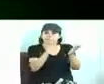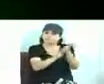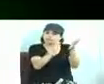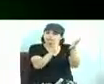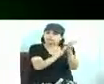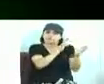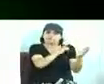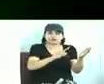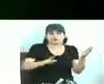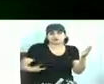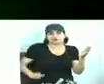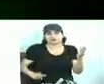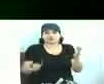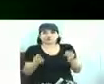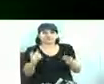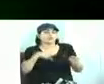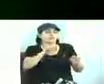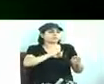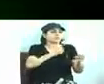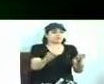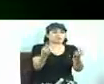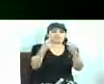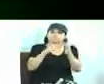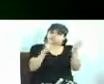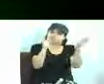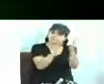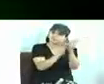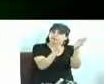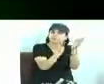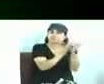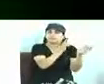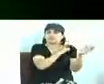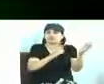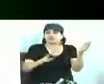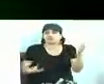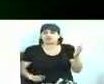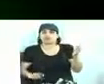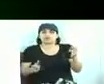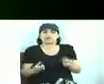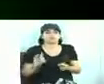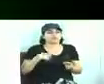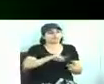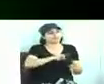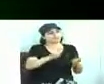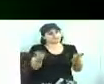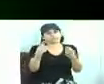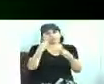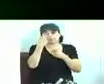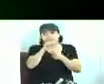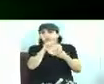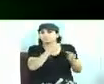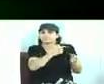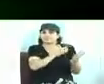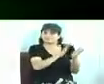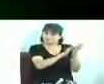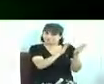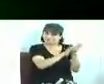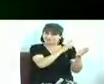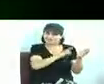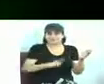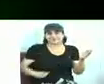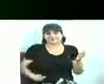to praise the Lord. We've come to praise the Lord. We've come to